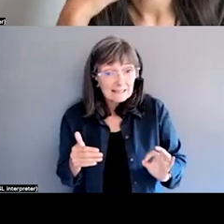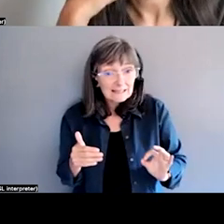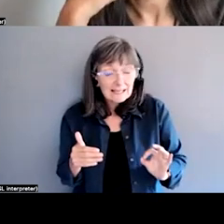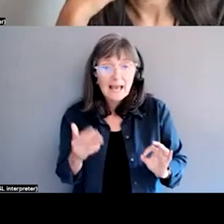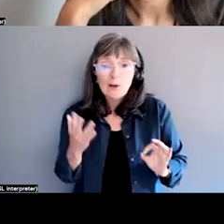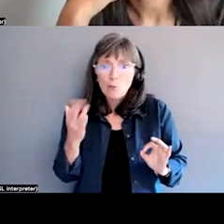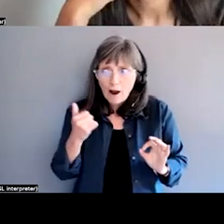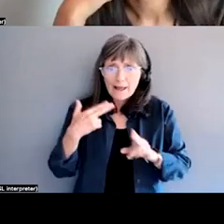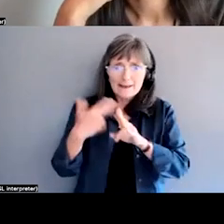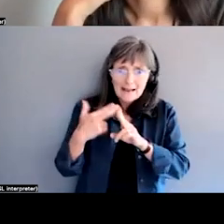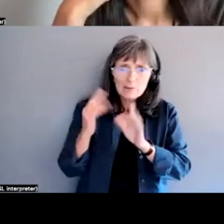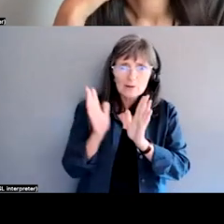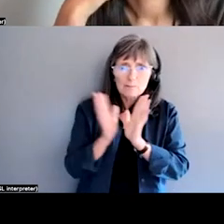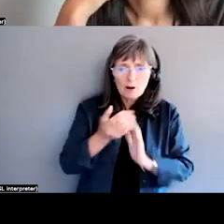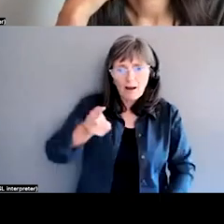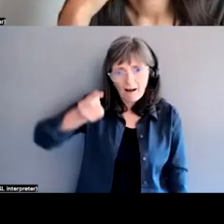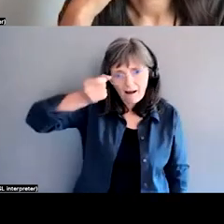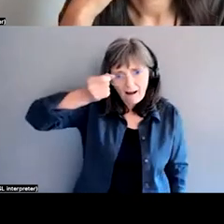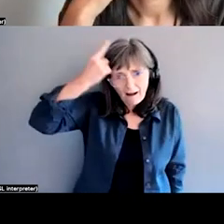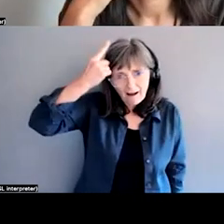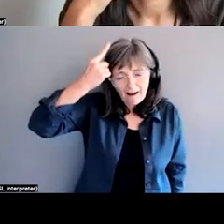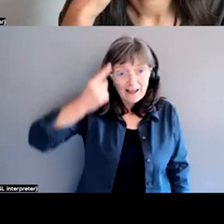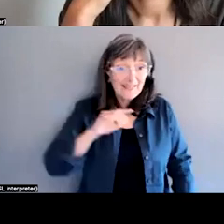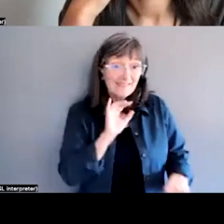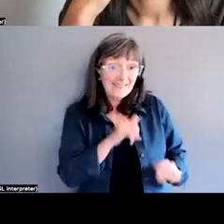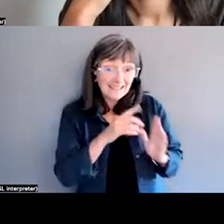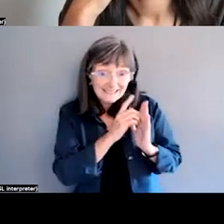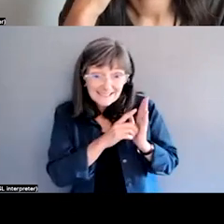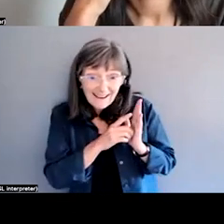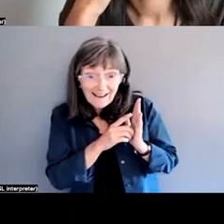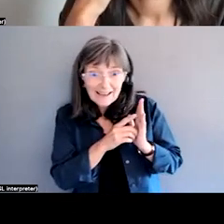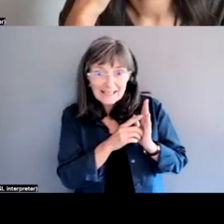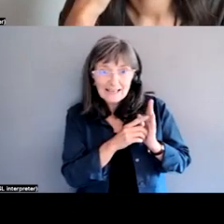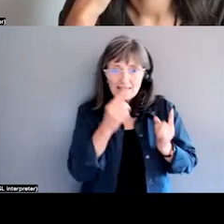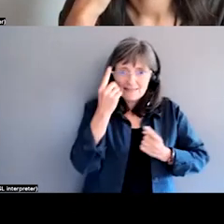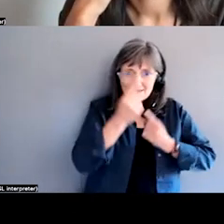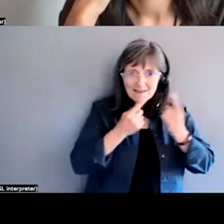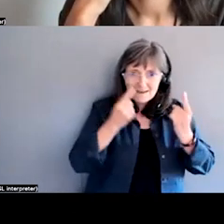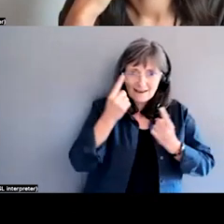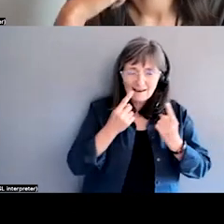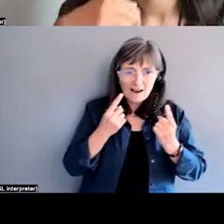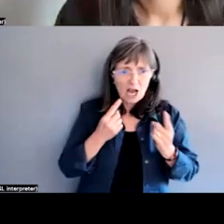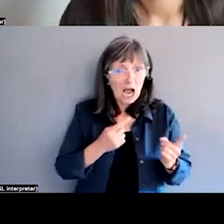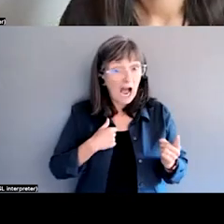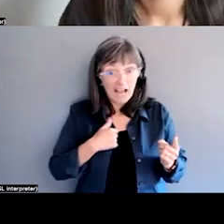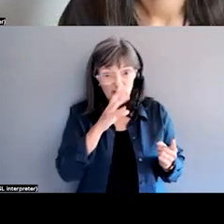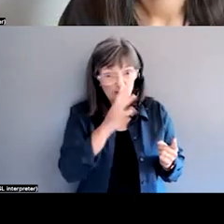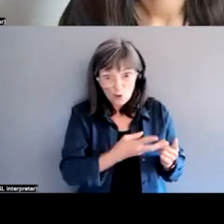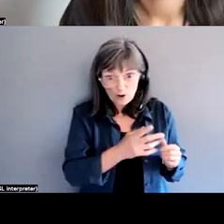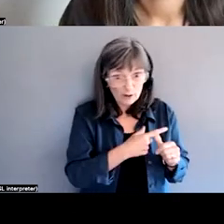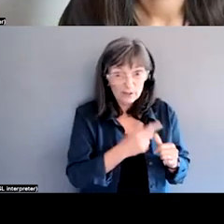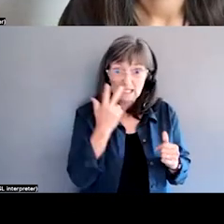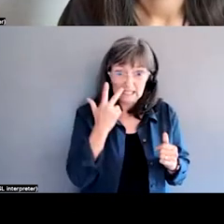called. So the thoughtfulness of that design that made me, when paying it no mind, see only 3